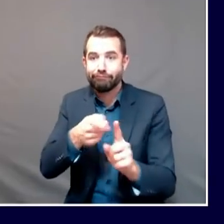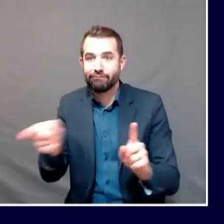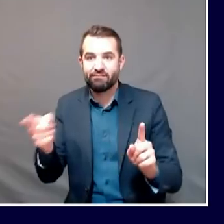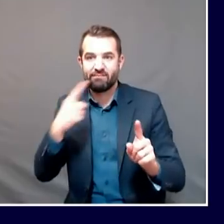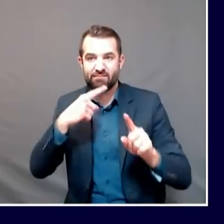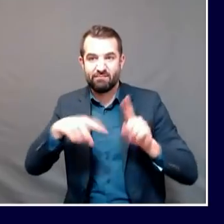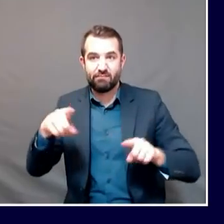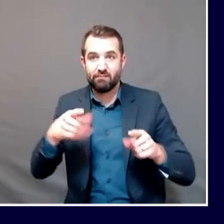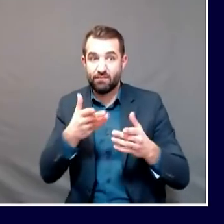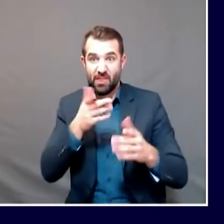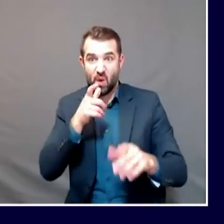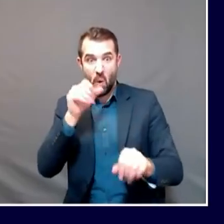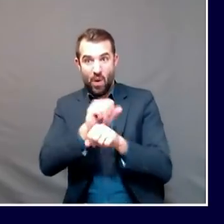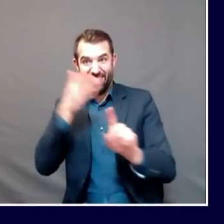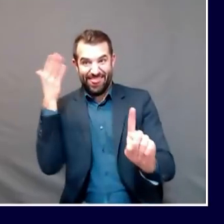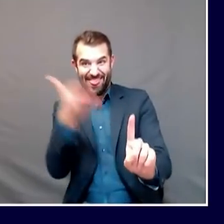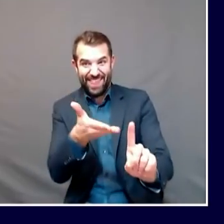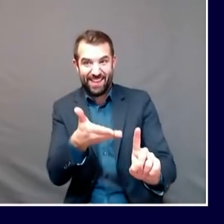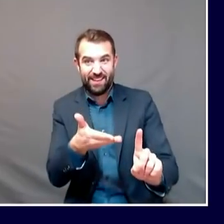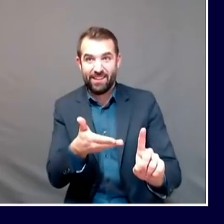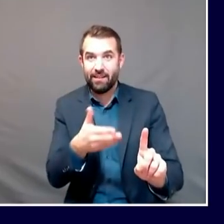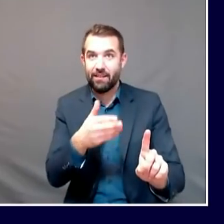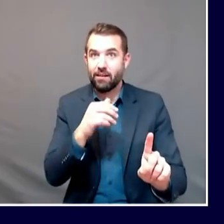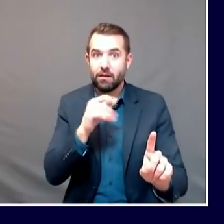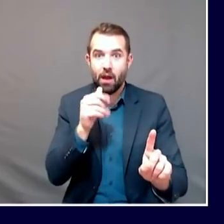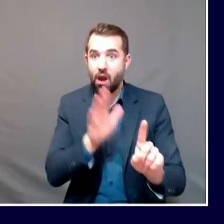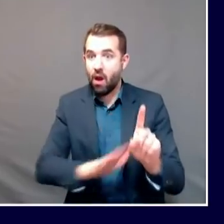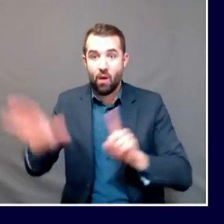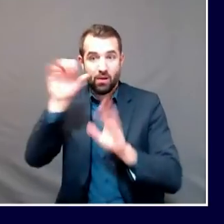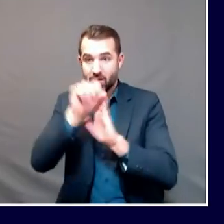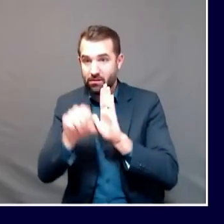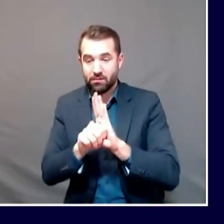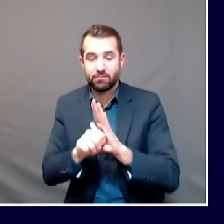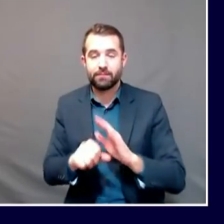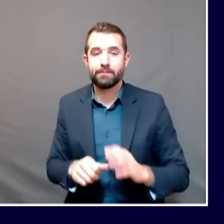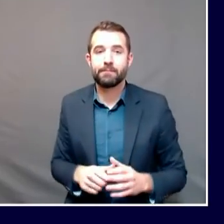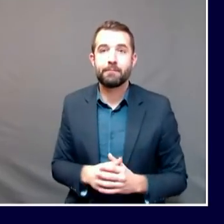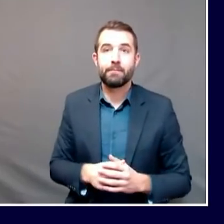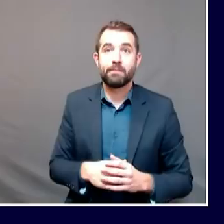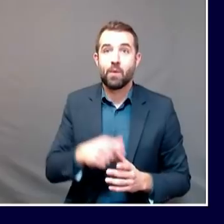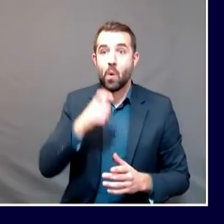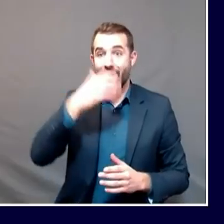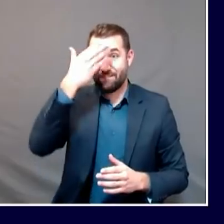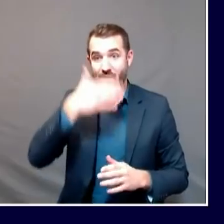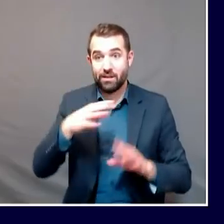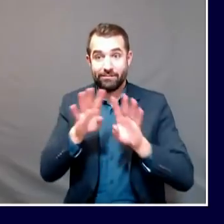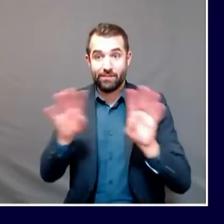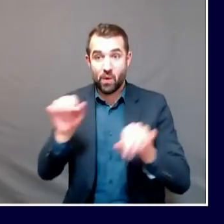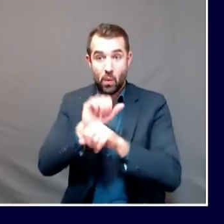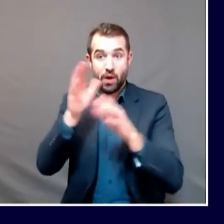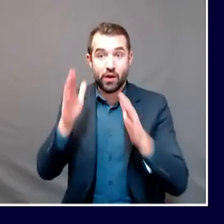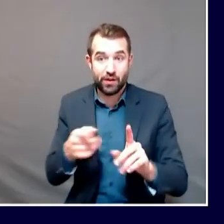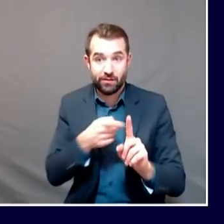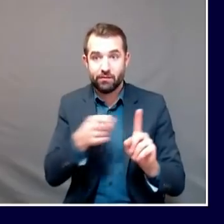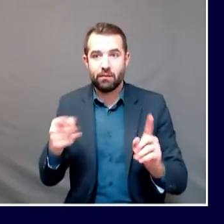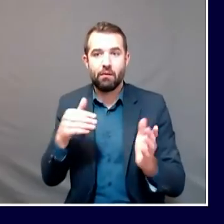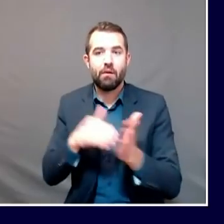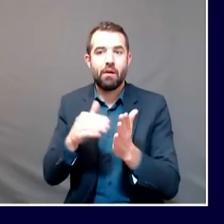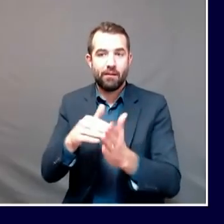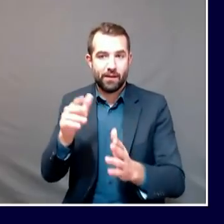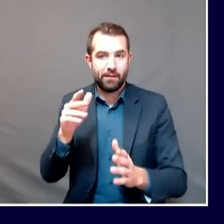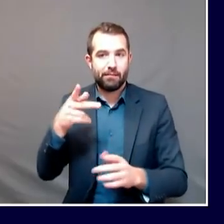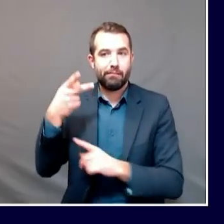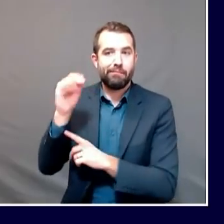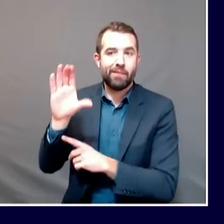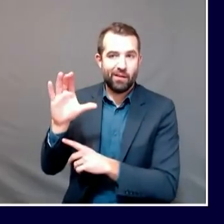the state, across the country, the ranks of essential and frontline workers are occupied by people of color,